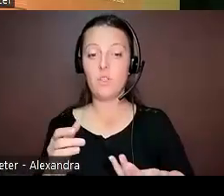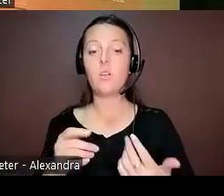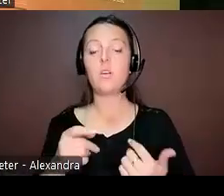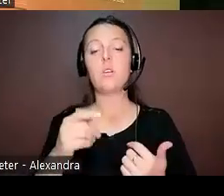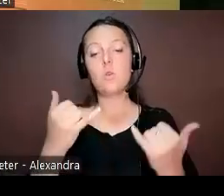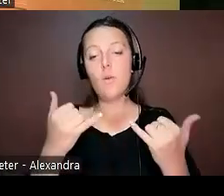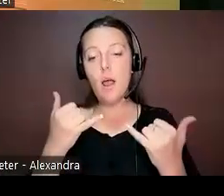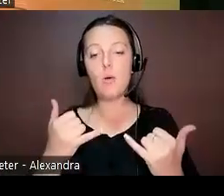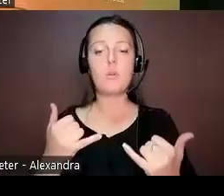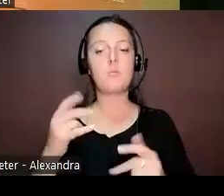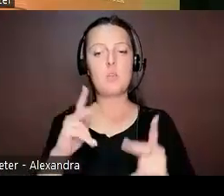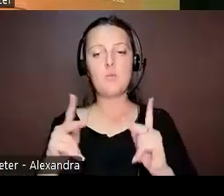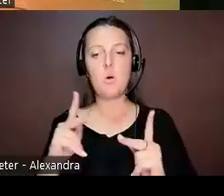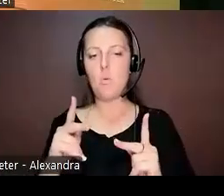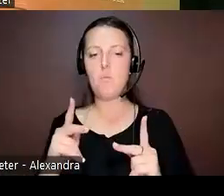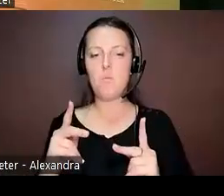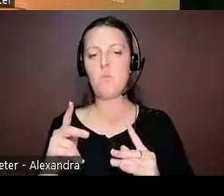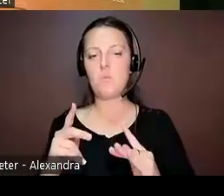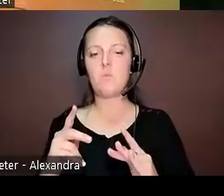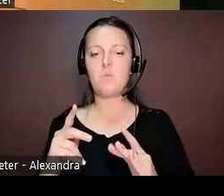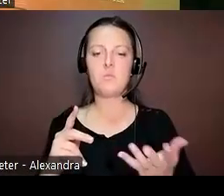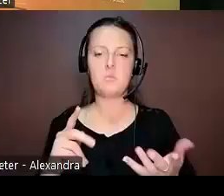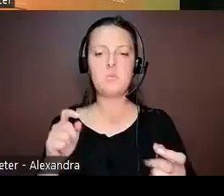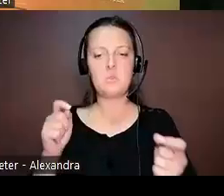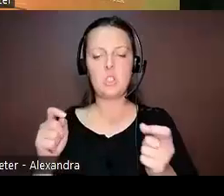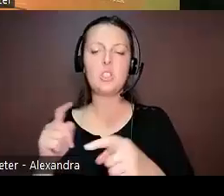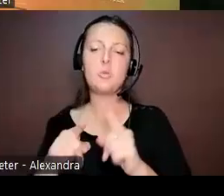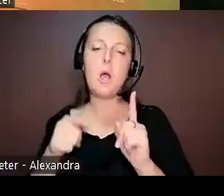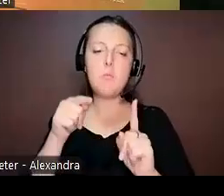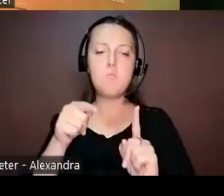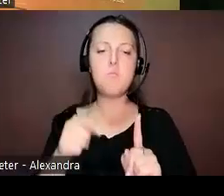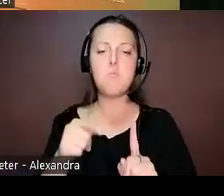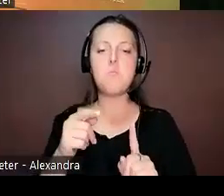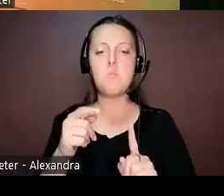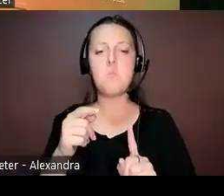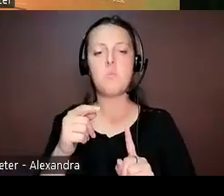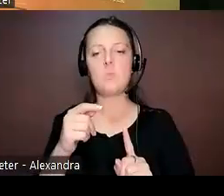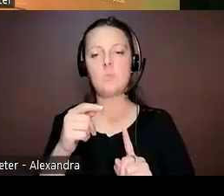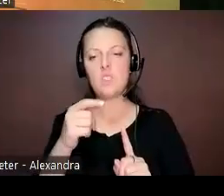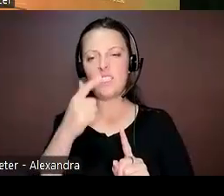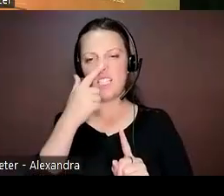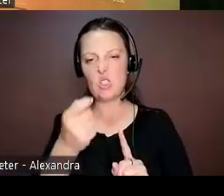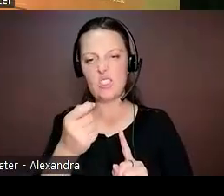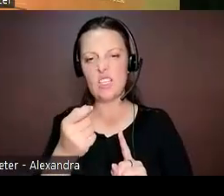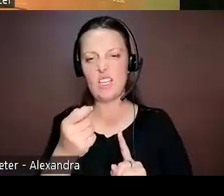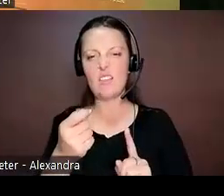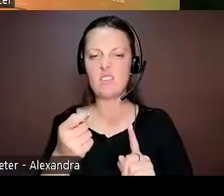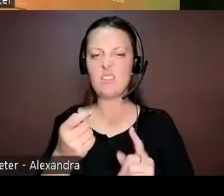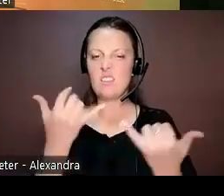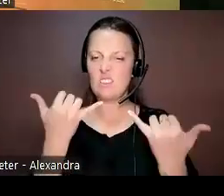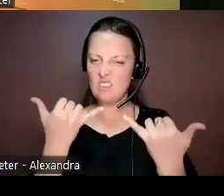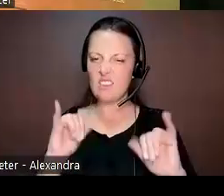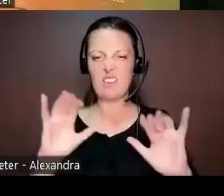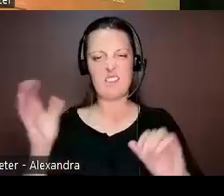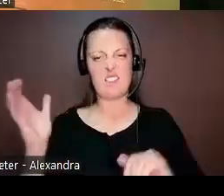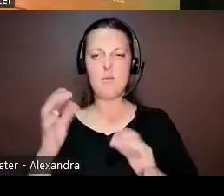And usually what happens, this is a meta-analysis that we wrote a while ago, is that about at 1 month, there is